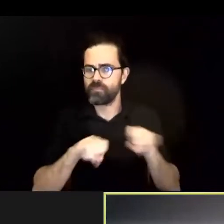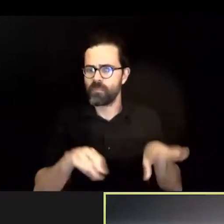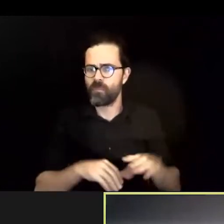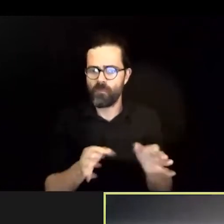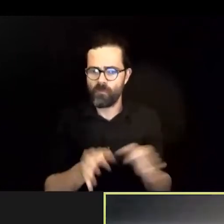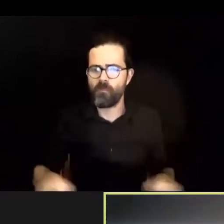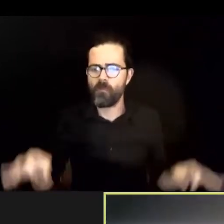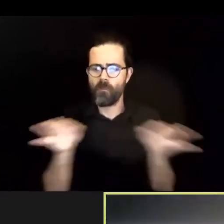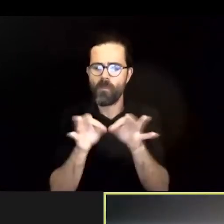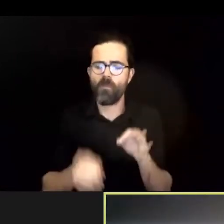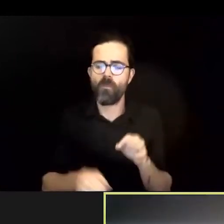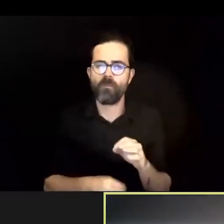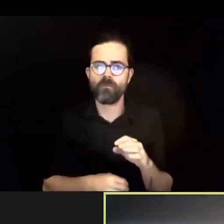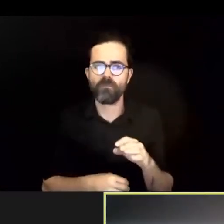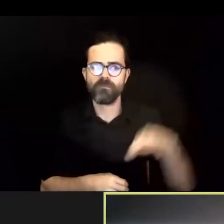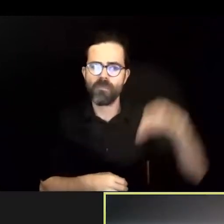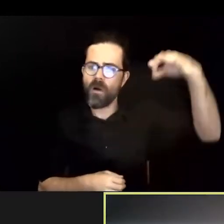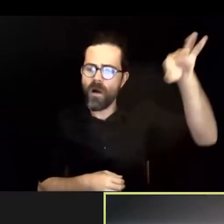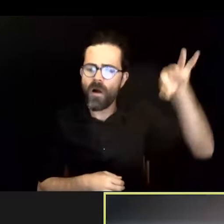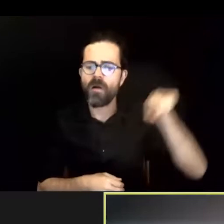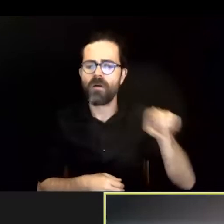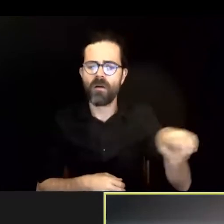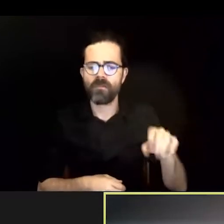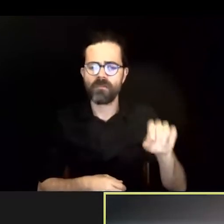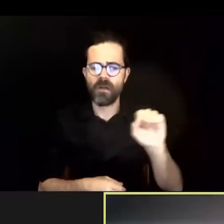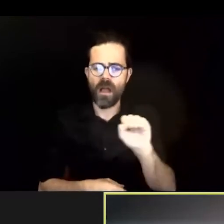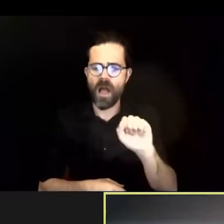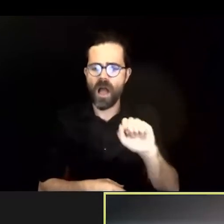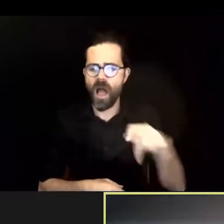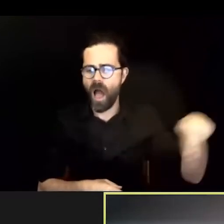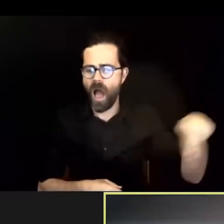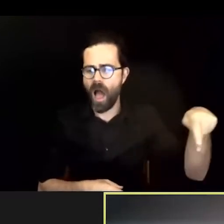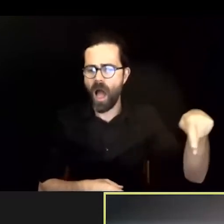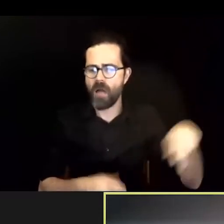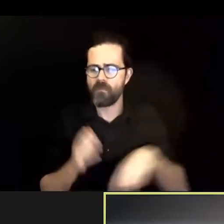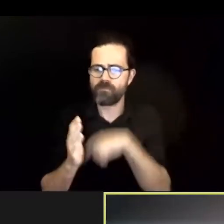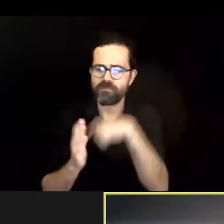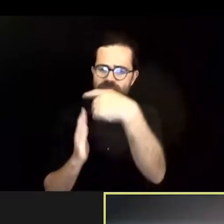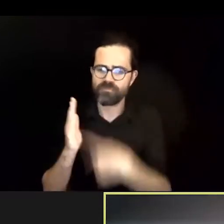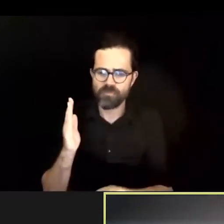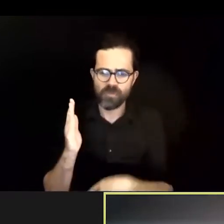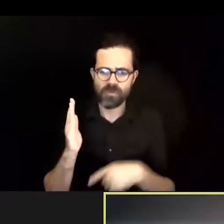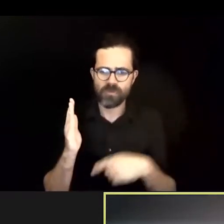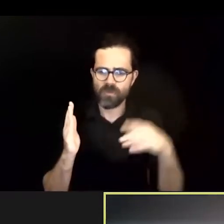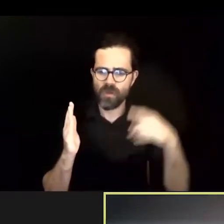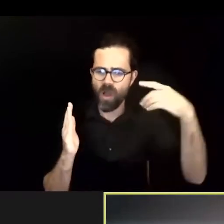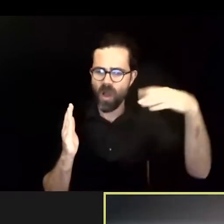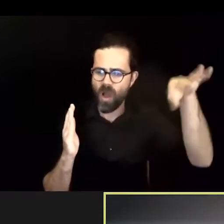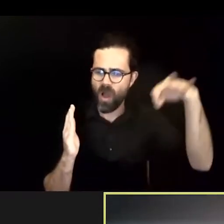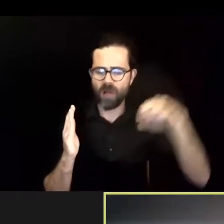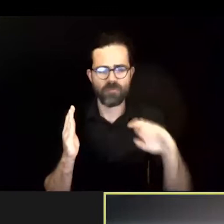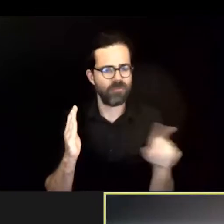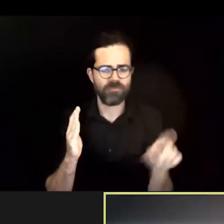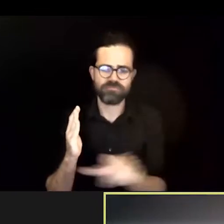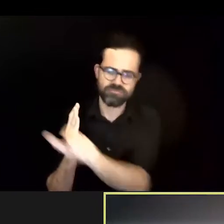about developing an app for the sake of the app. It's about thinking of the end user and improving their quality of life